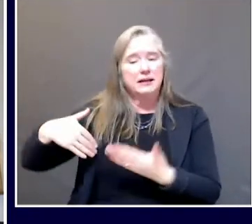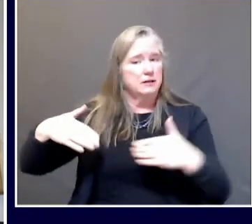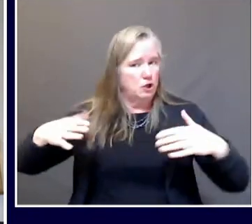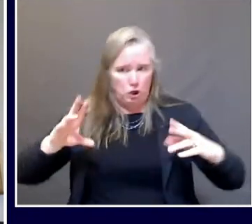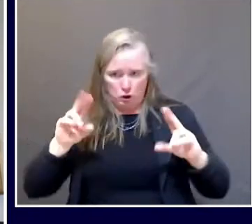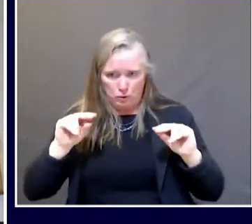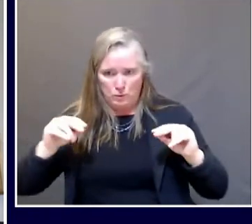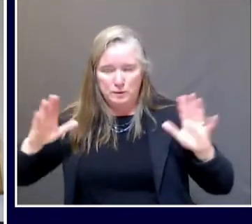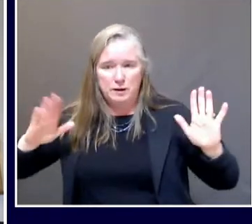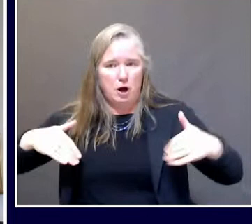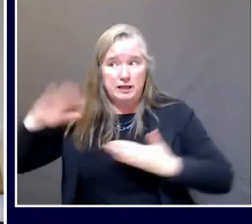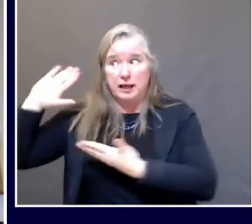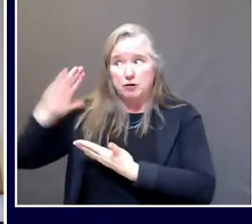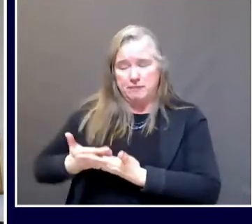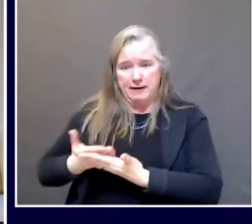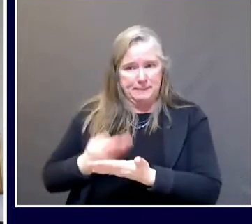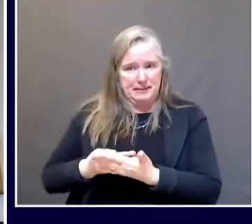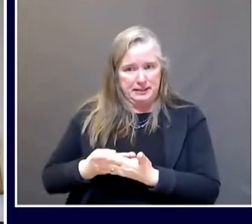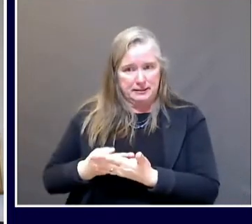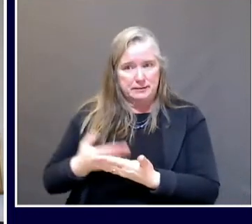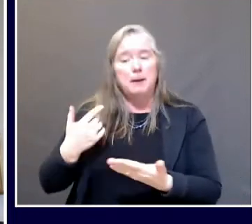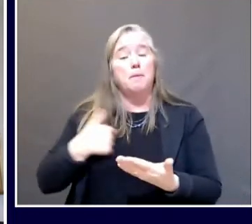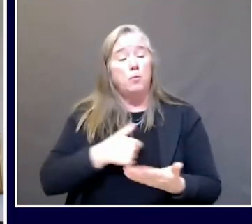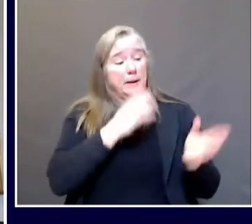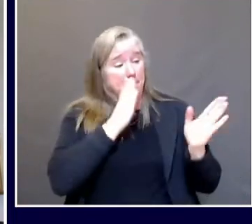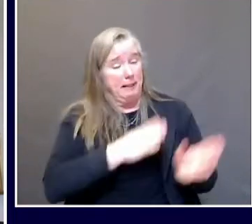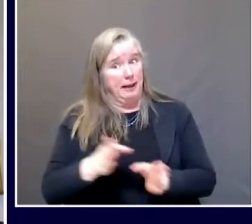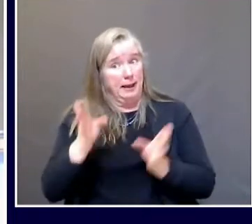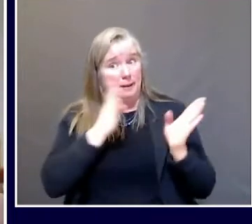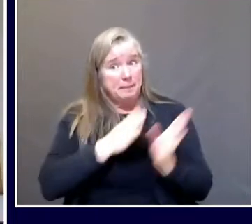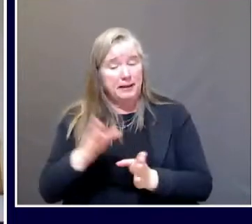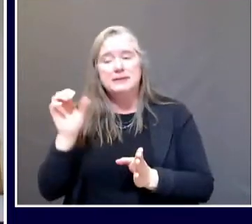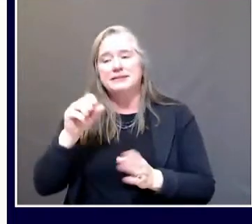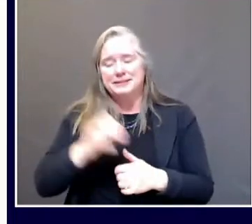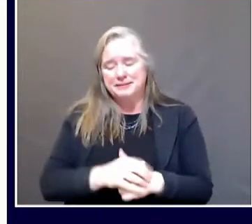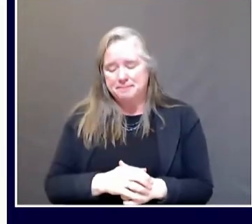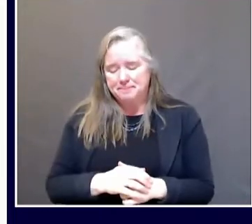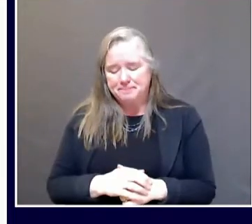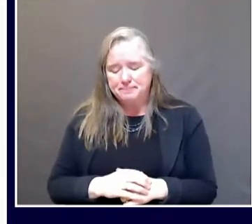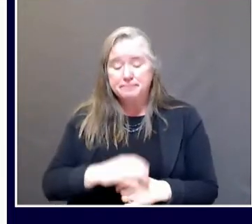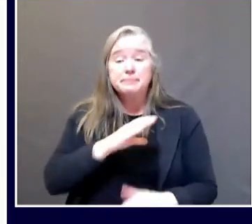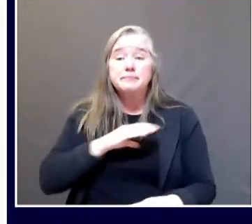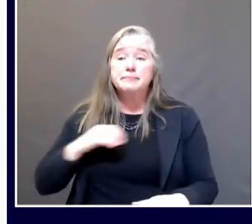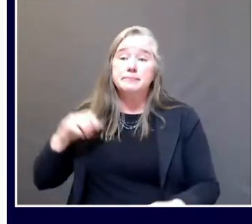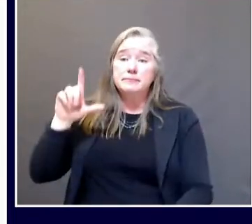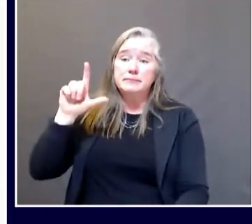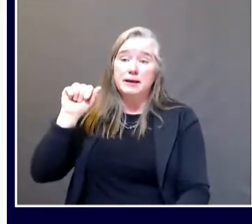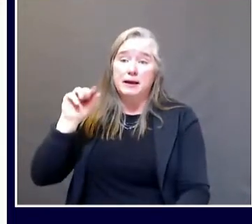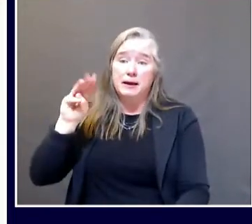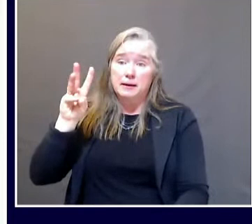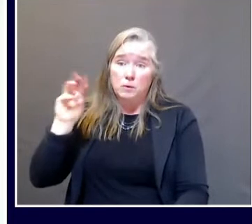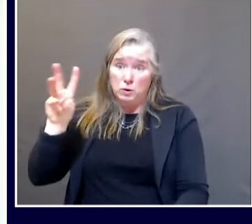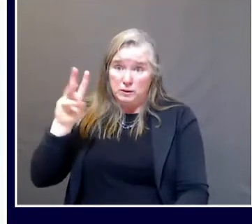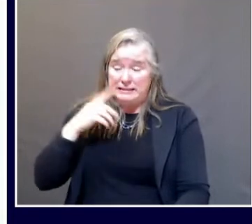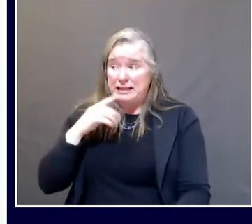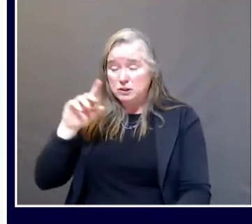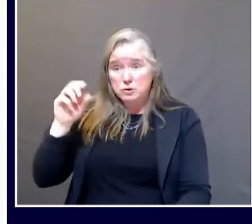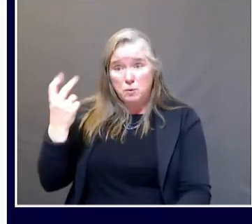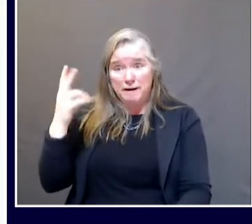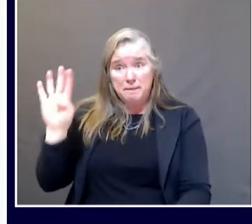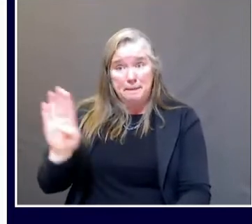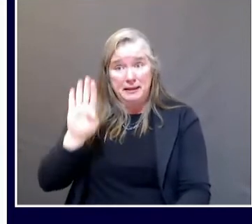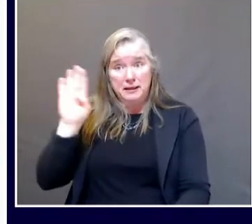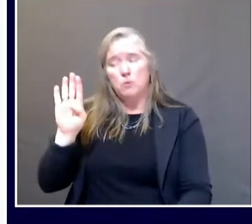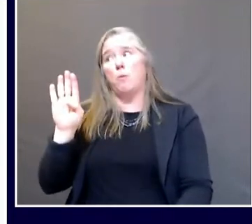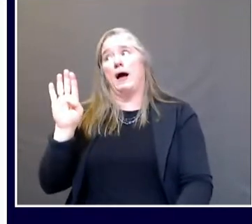state. And I'll just add that while this funding is welcome, it is not enough. Not enough. We are hopeful that